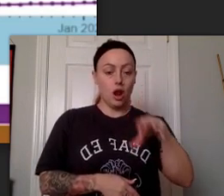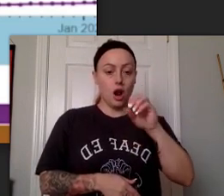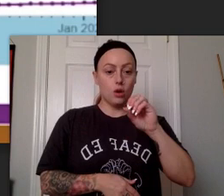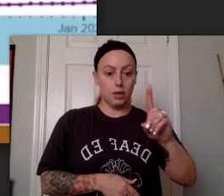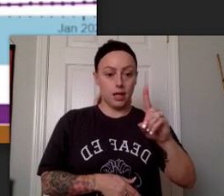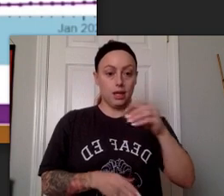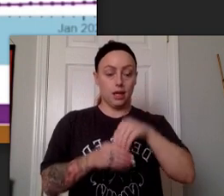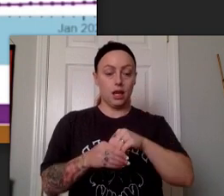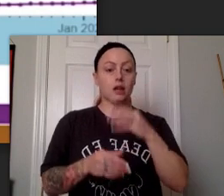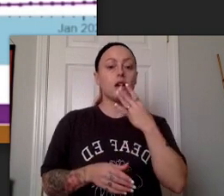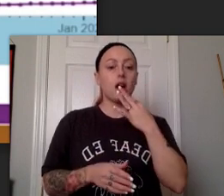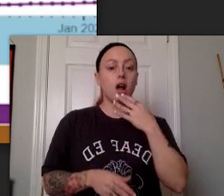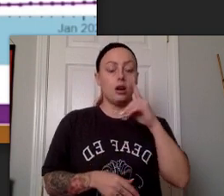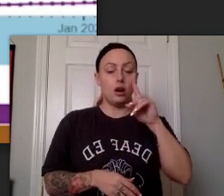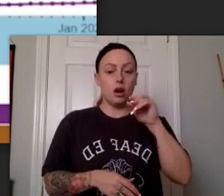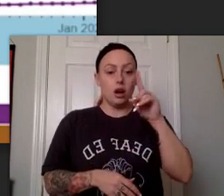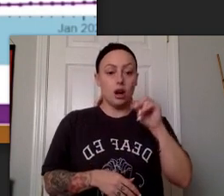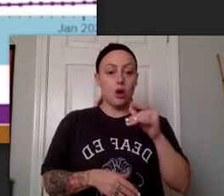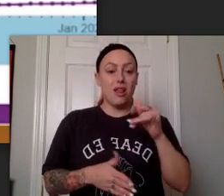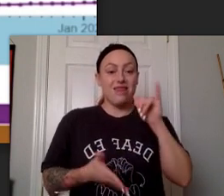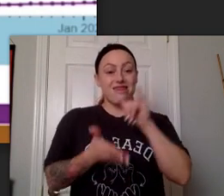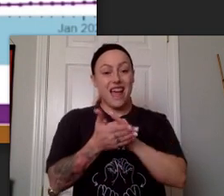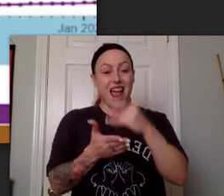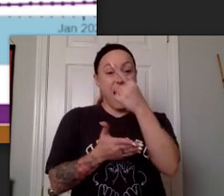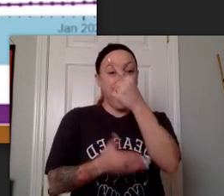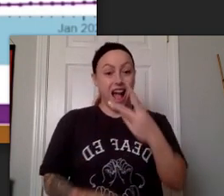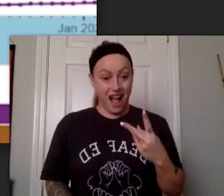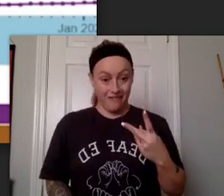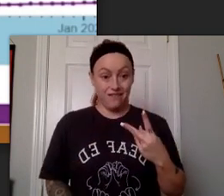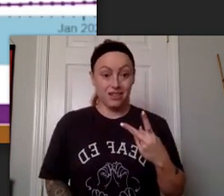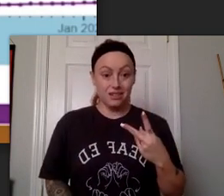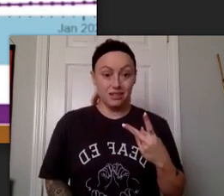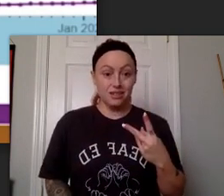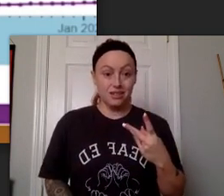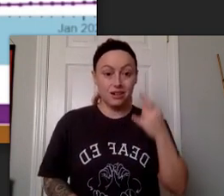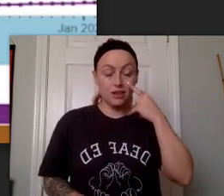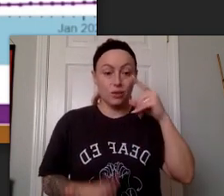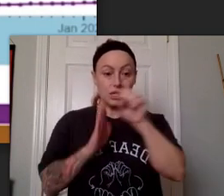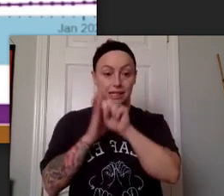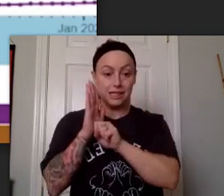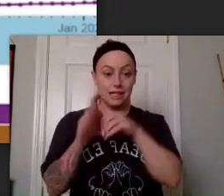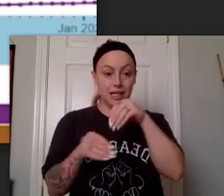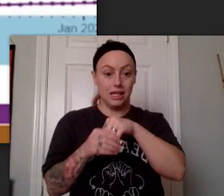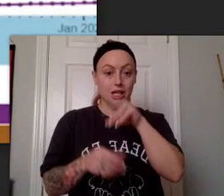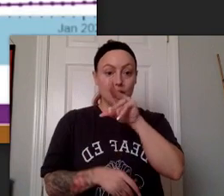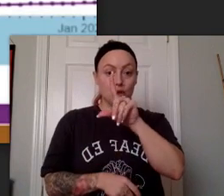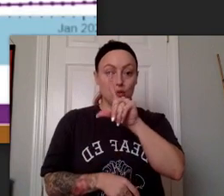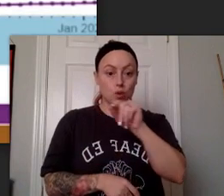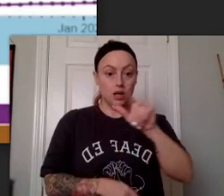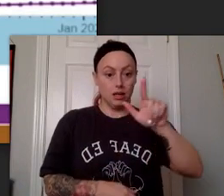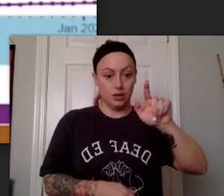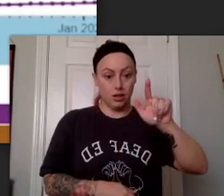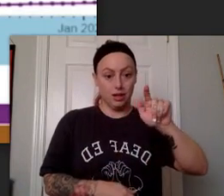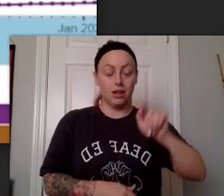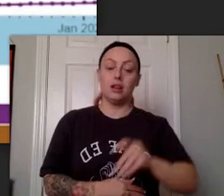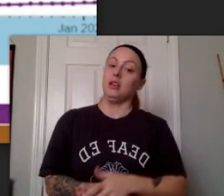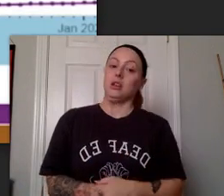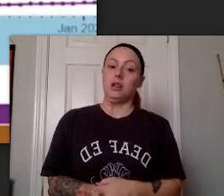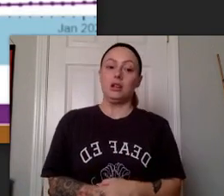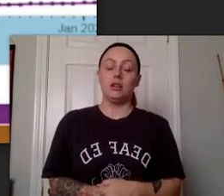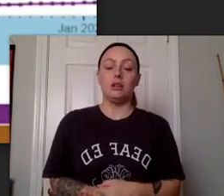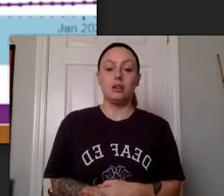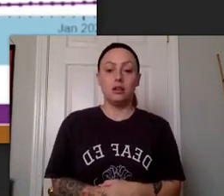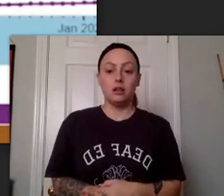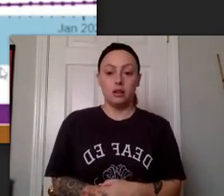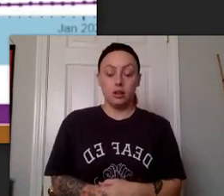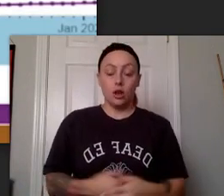the 1,881 overdose deaths reported across the state in 2021. So while there are risks and benefits to all